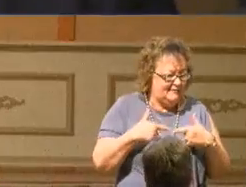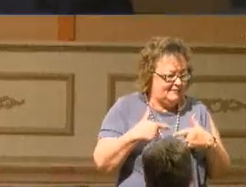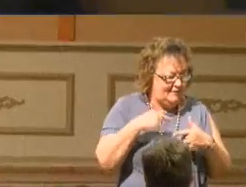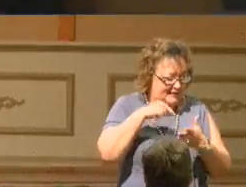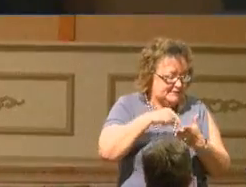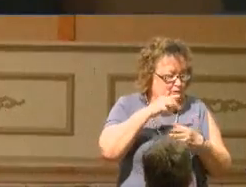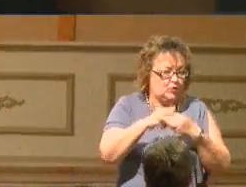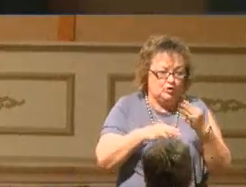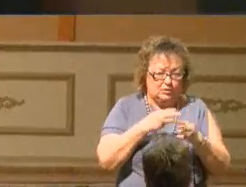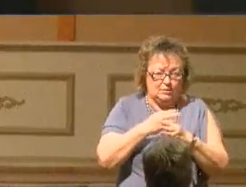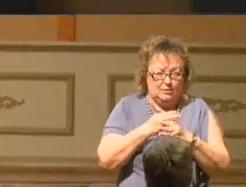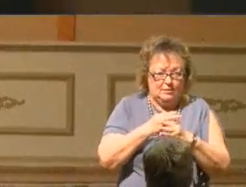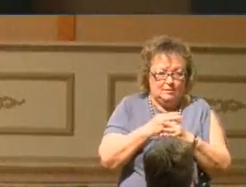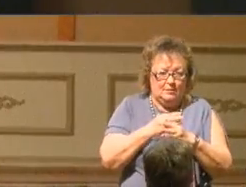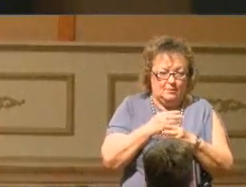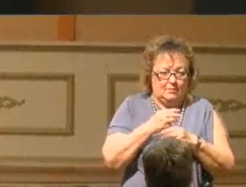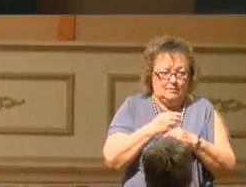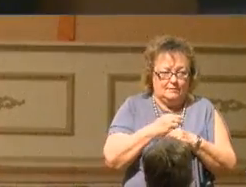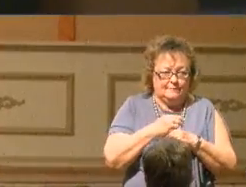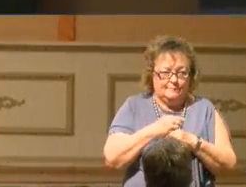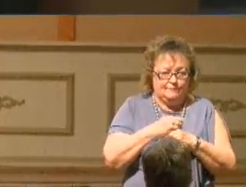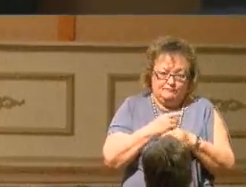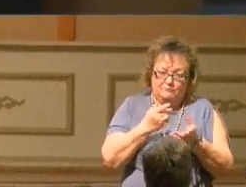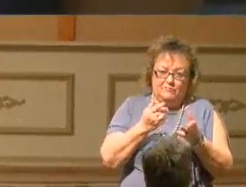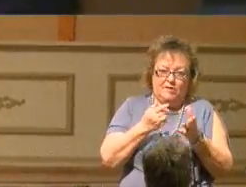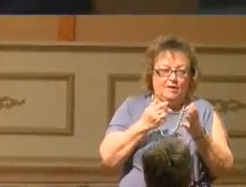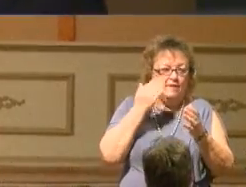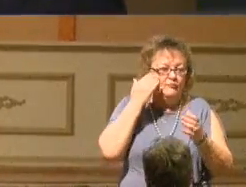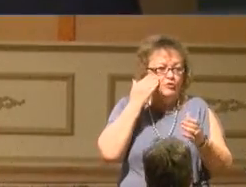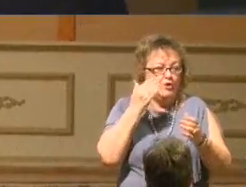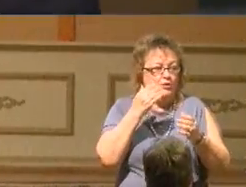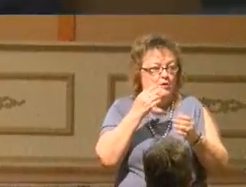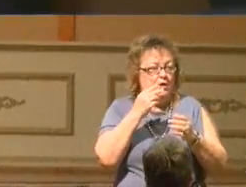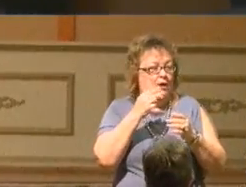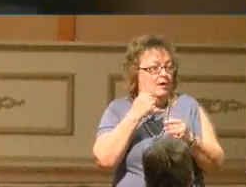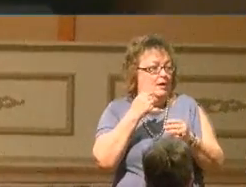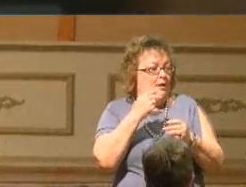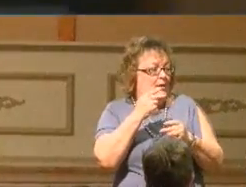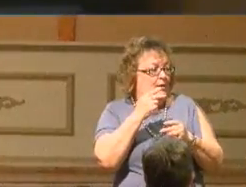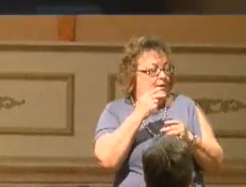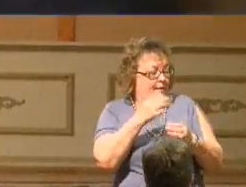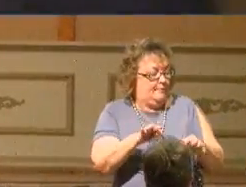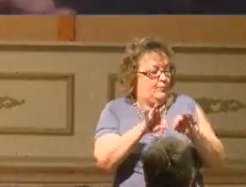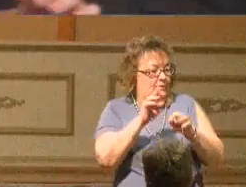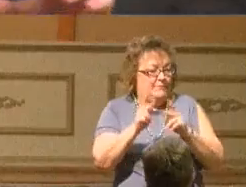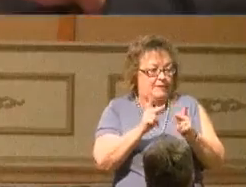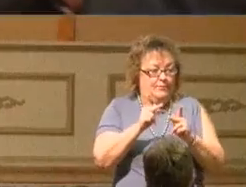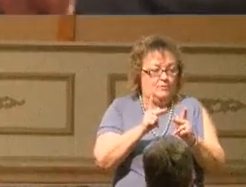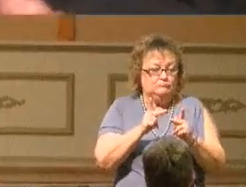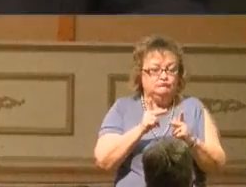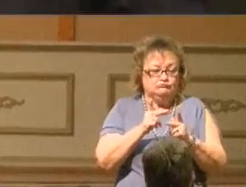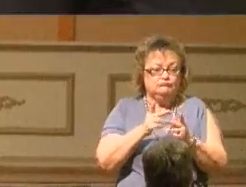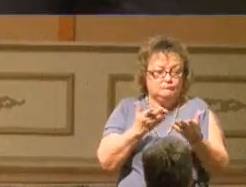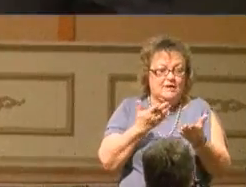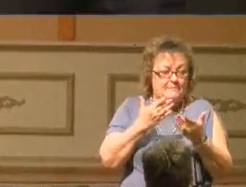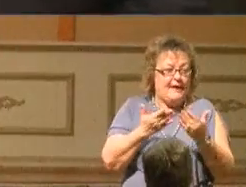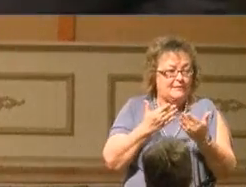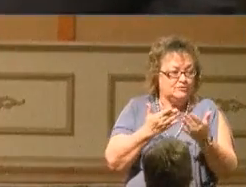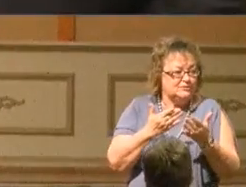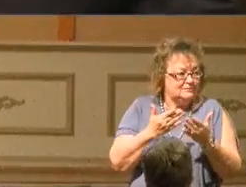world, who you know matters. Who you're related to can get you out of a